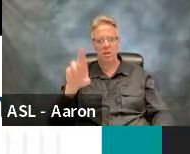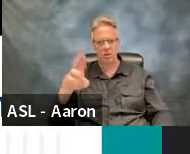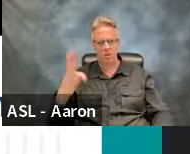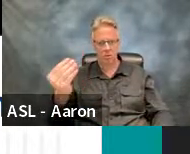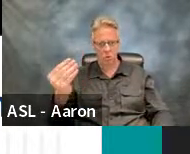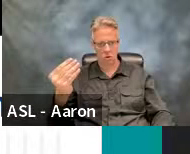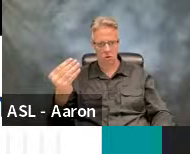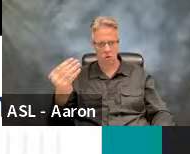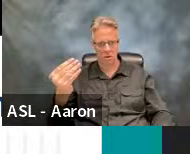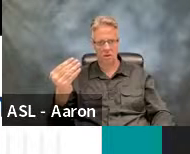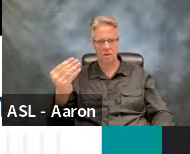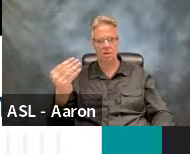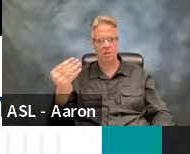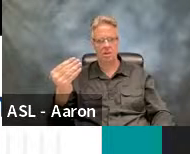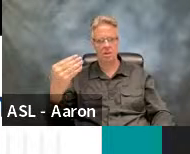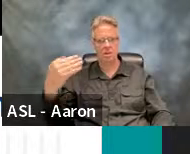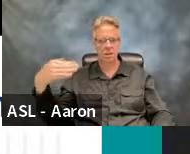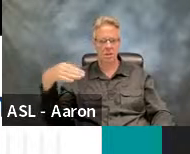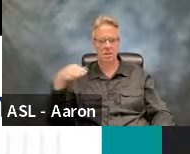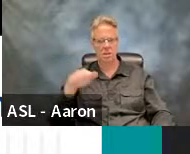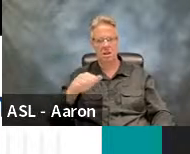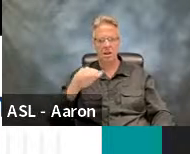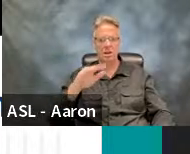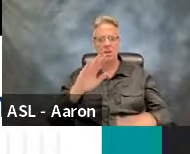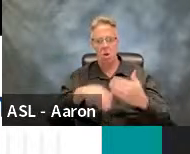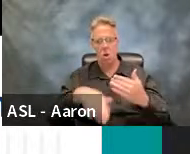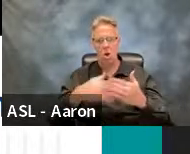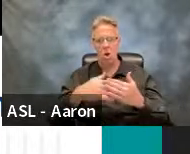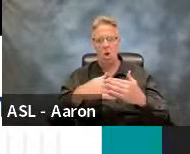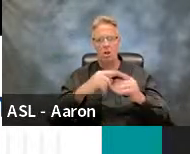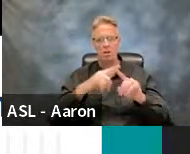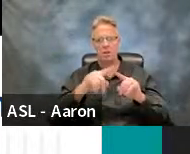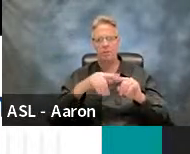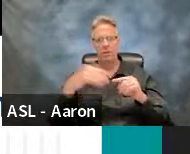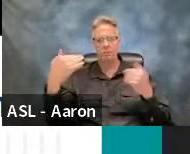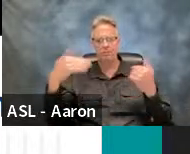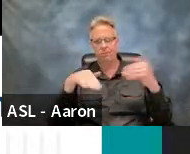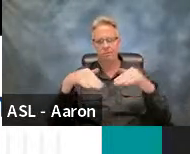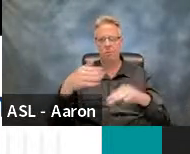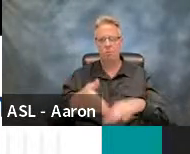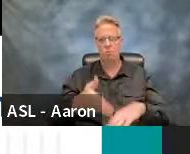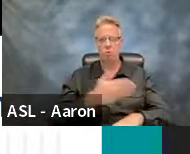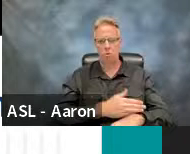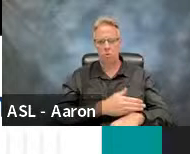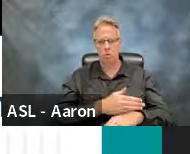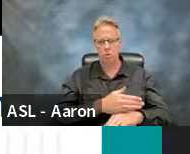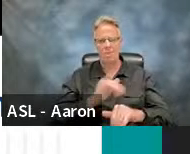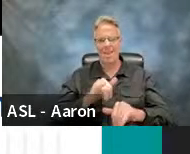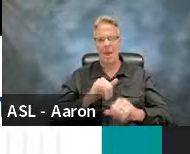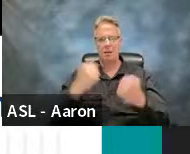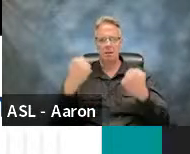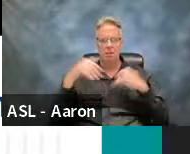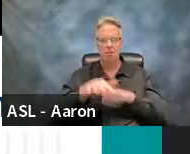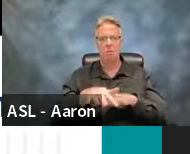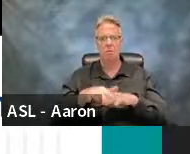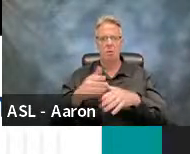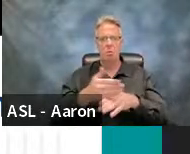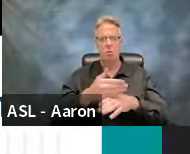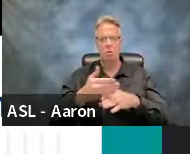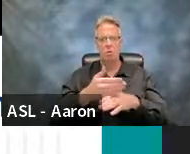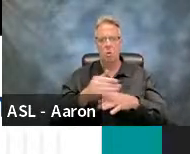SR14 coming on. So those are all the interchange type of improvements, trying to improve that flow between the closely